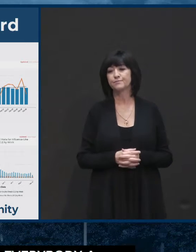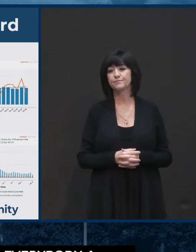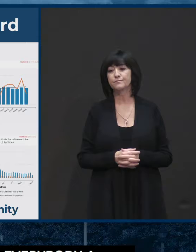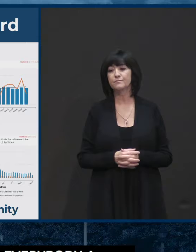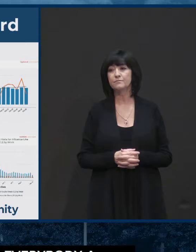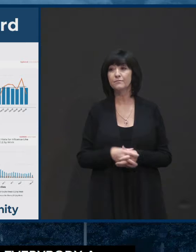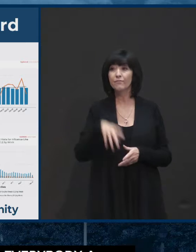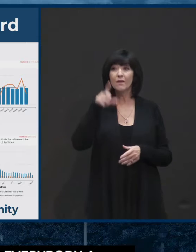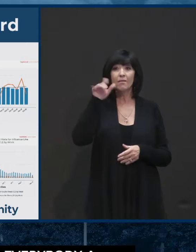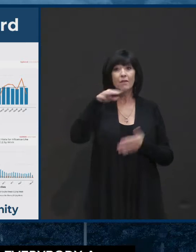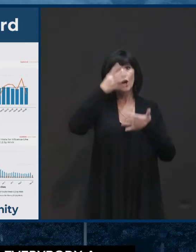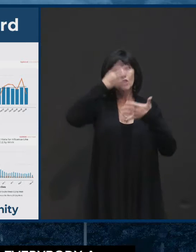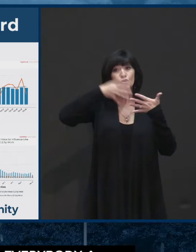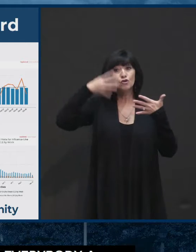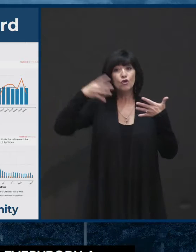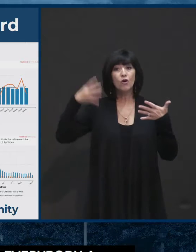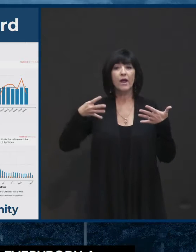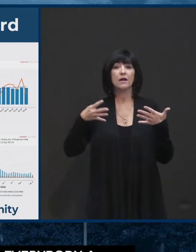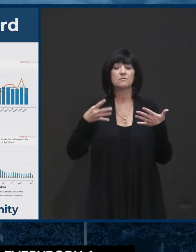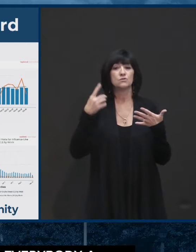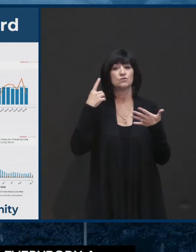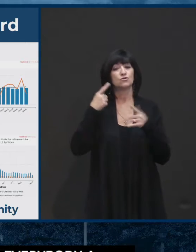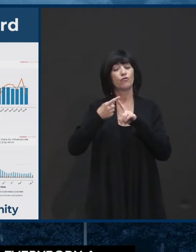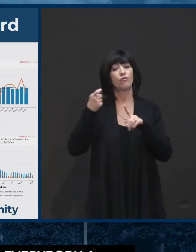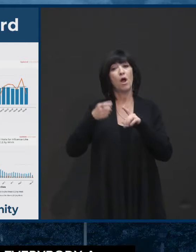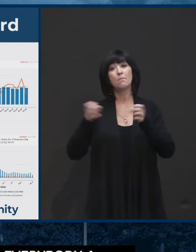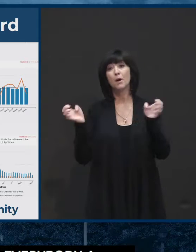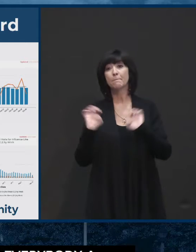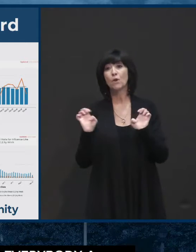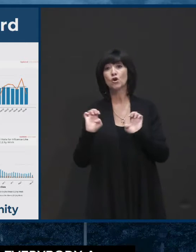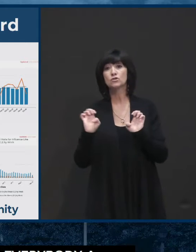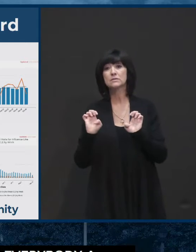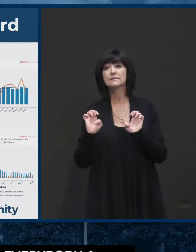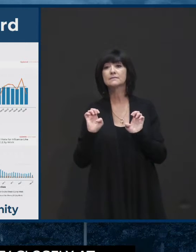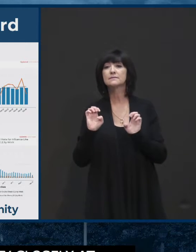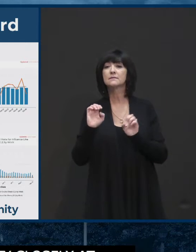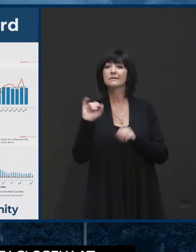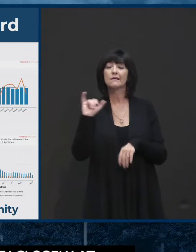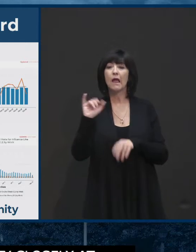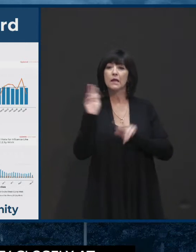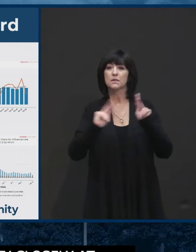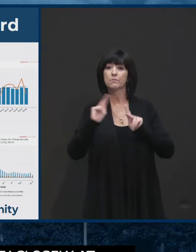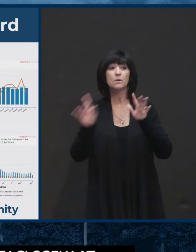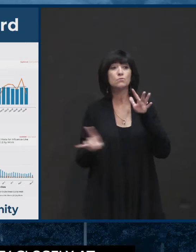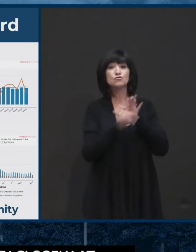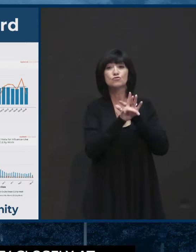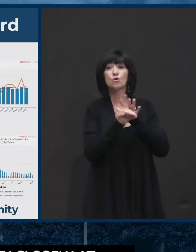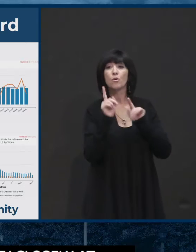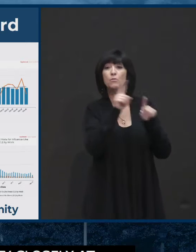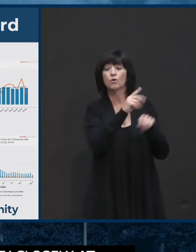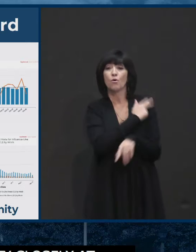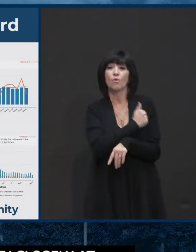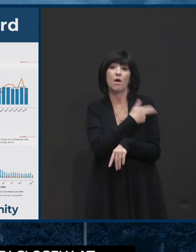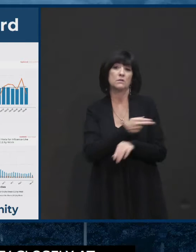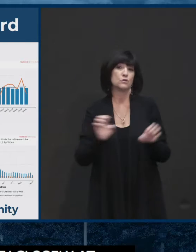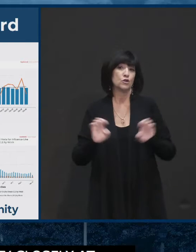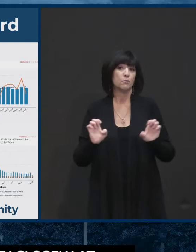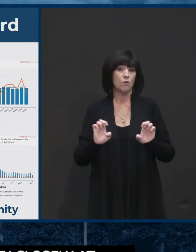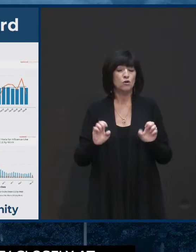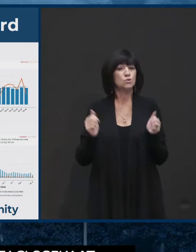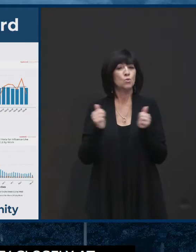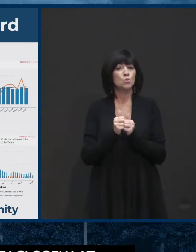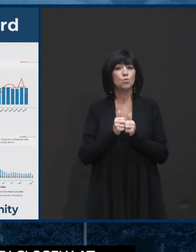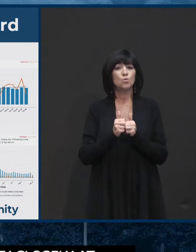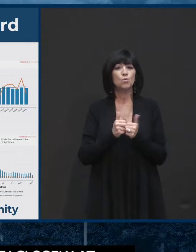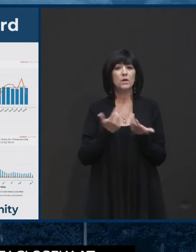The graph of the emergency department visits for influenza-like symptoms tends to reflect